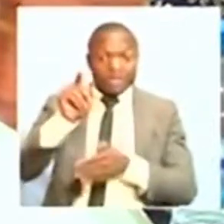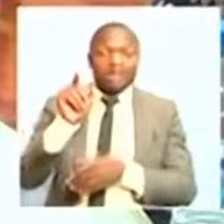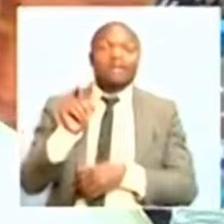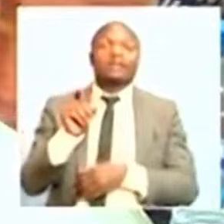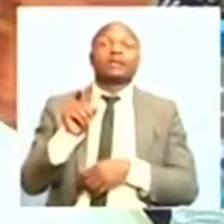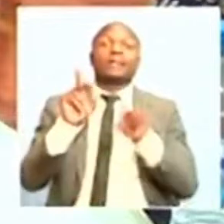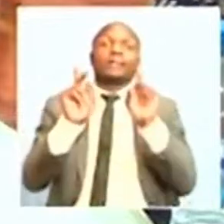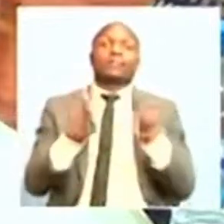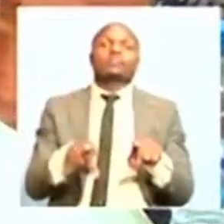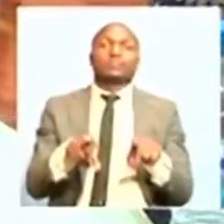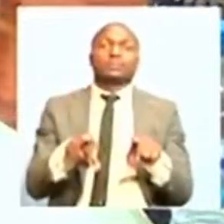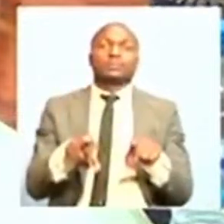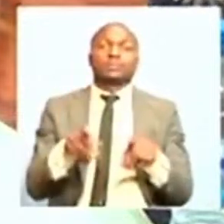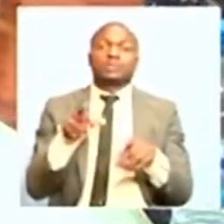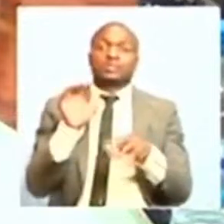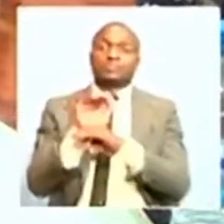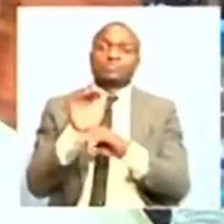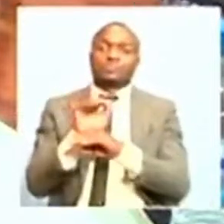Yeah.